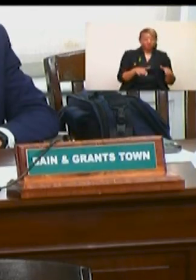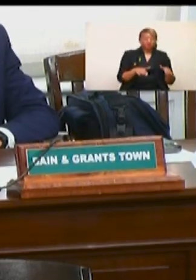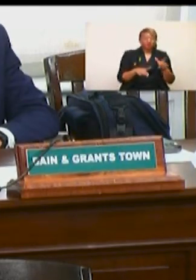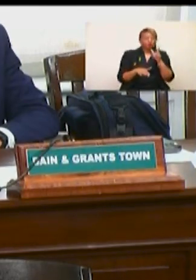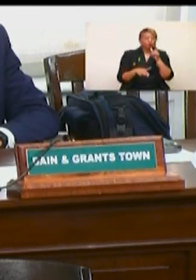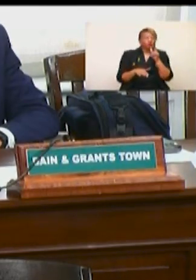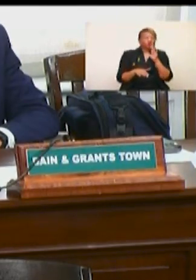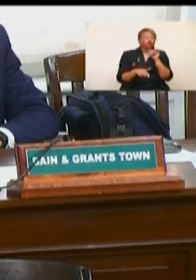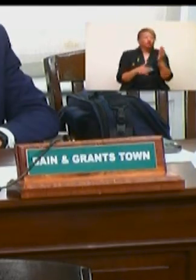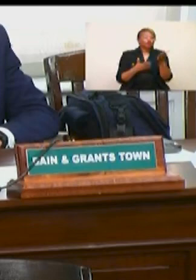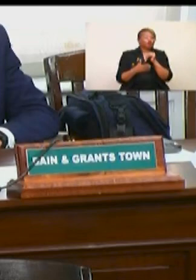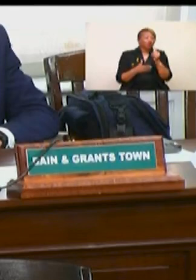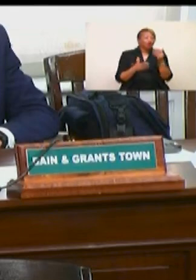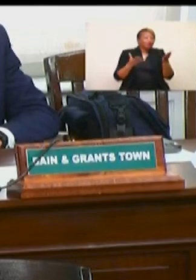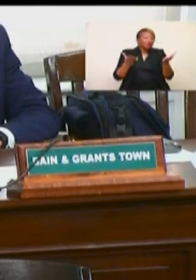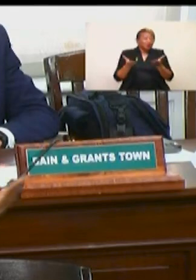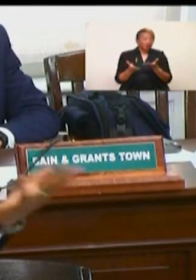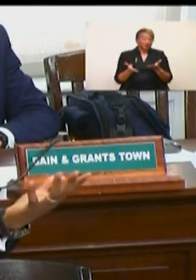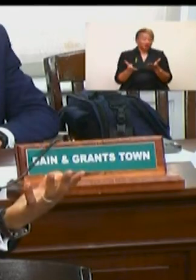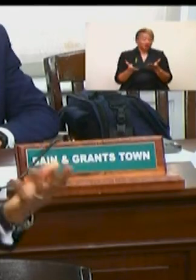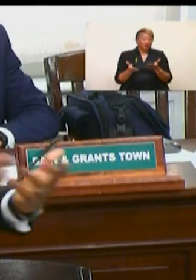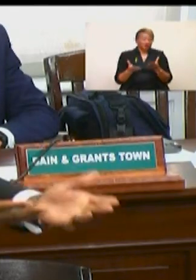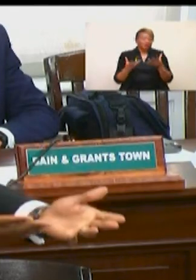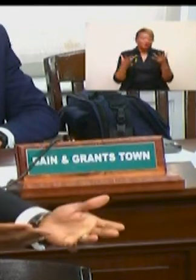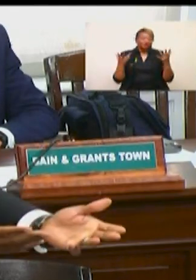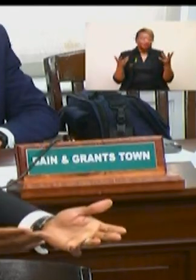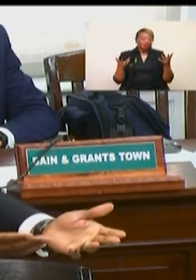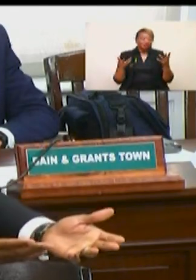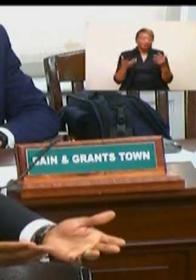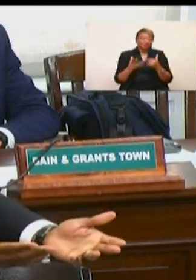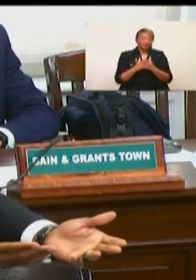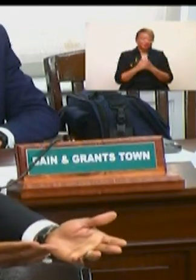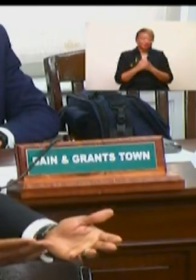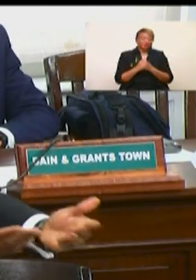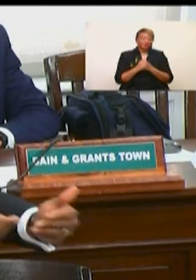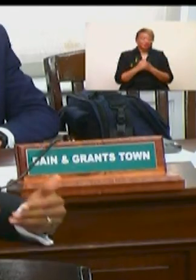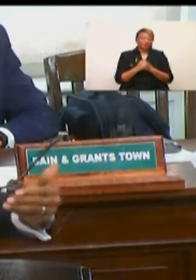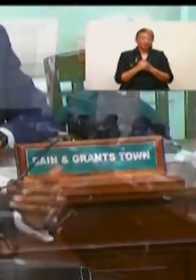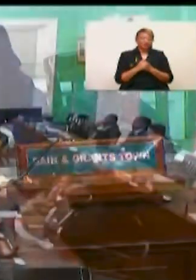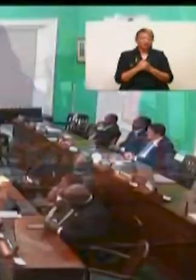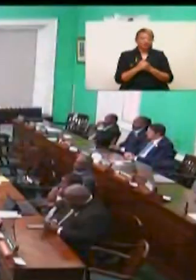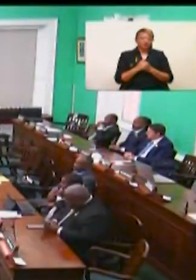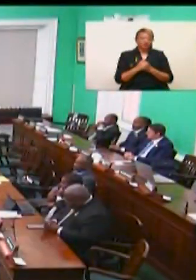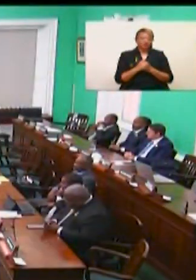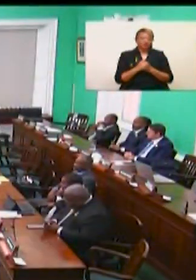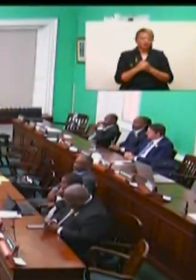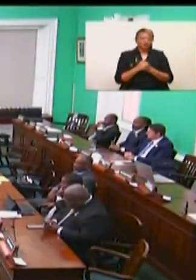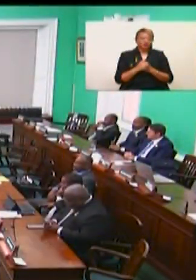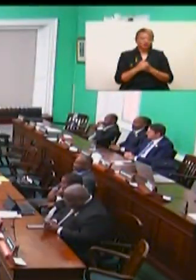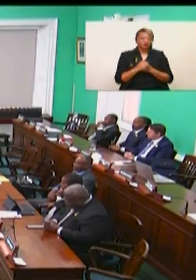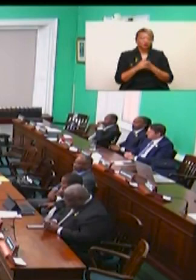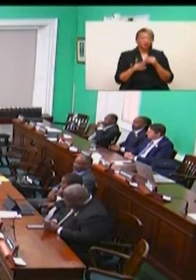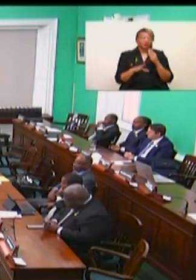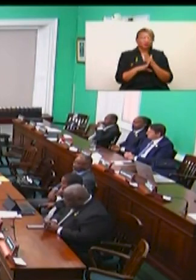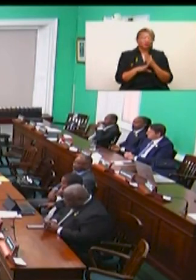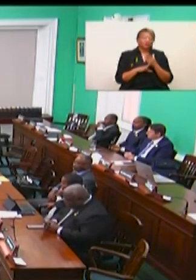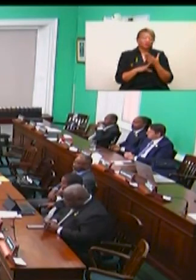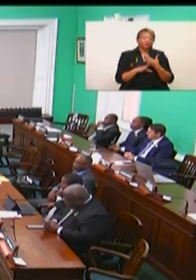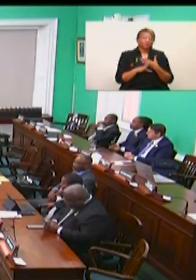who was not here. Who, just let me finish the statement, you can talk afterwards. No, but you can't stop me from